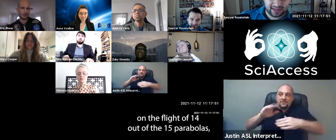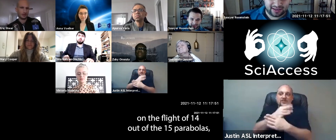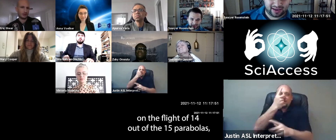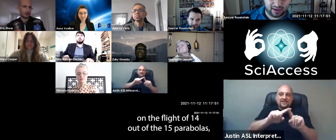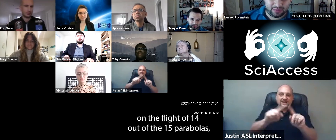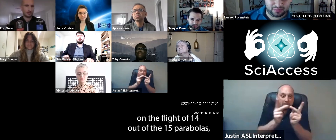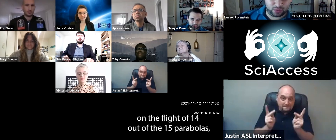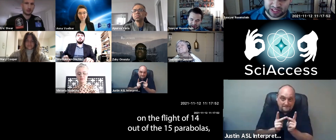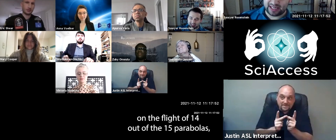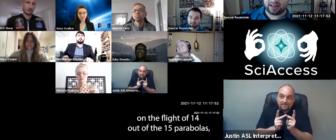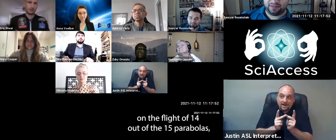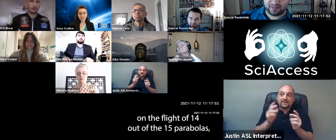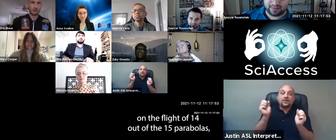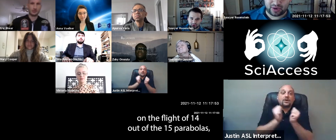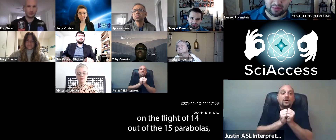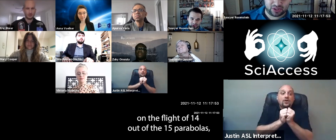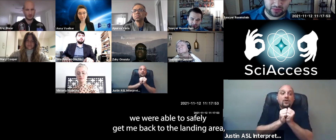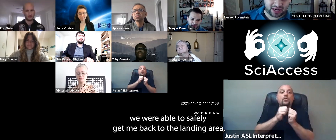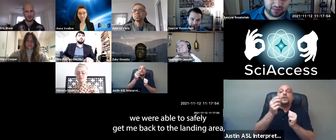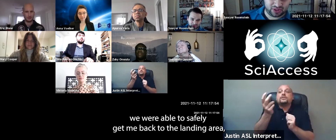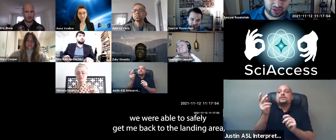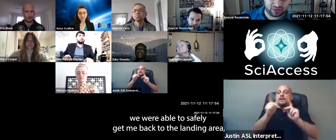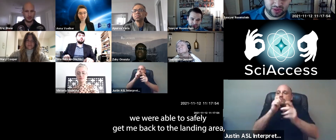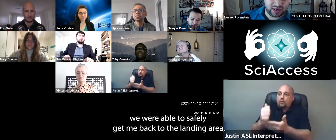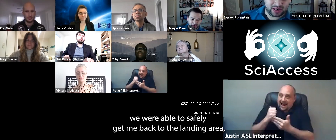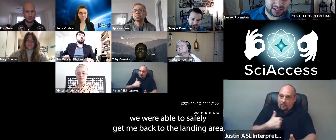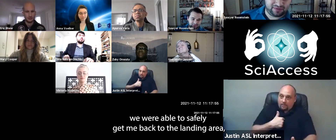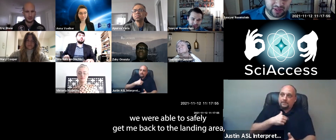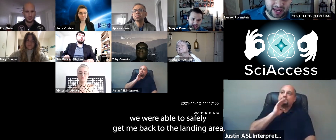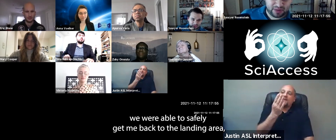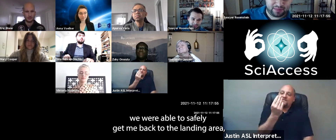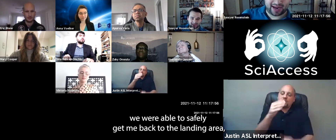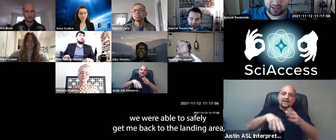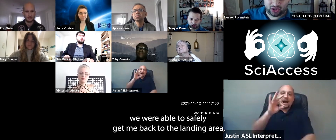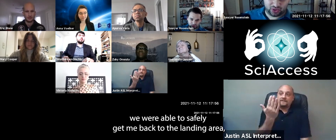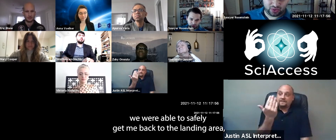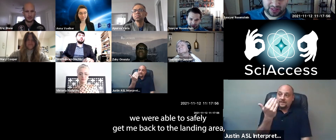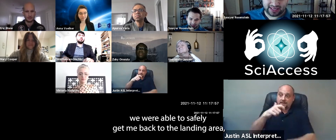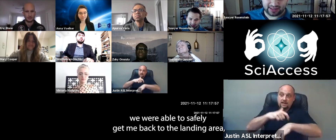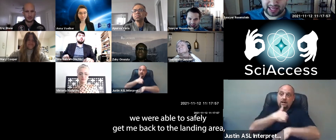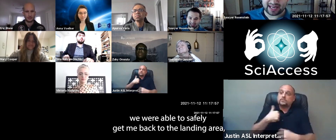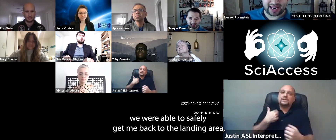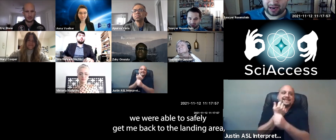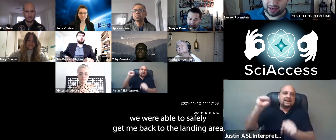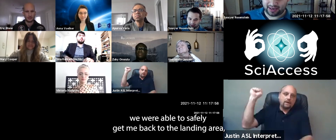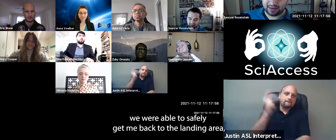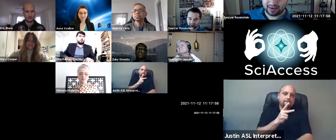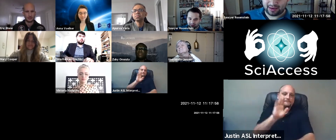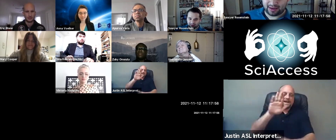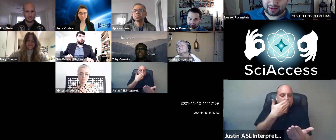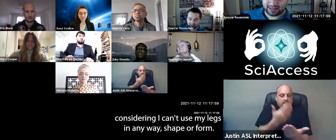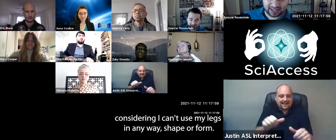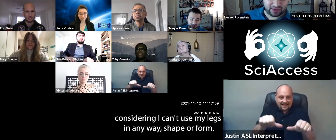flight, 14 out of the 15 parabolas, we were able to safely get me back to the landing